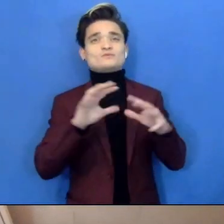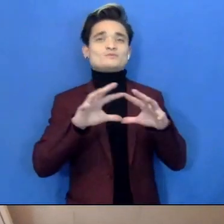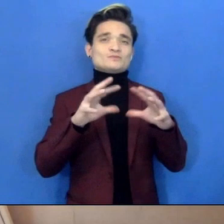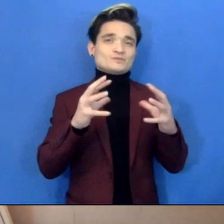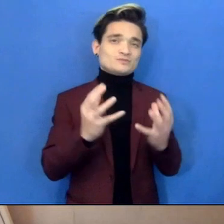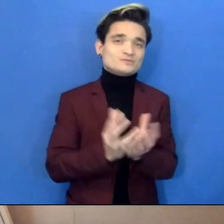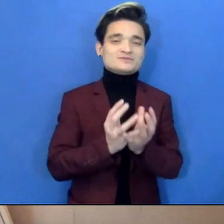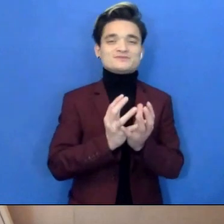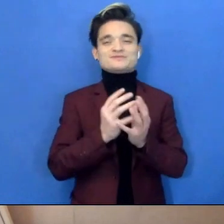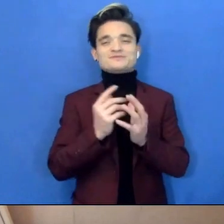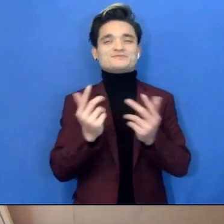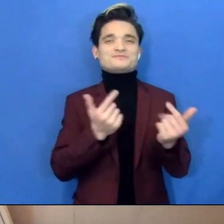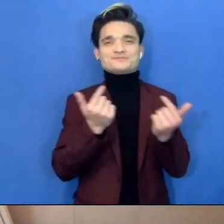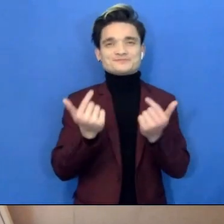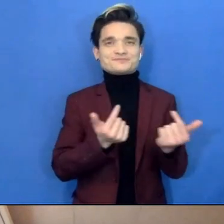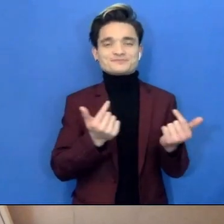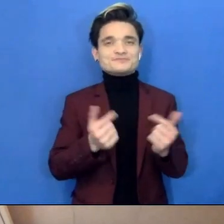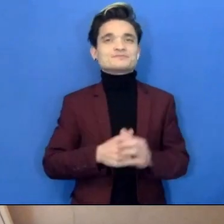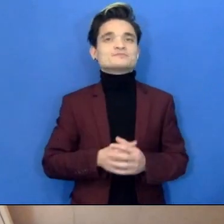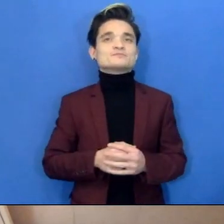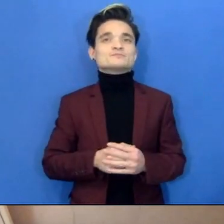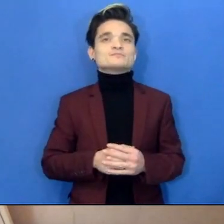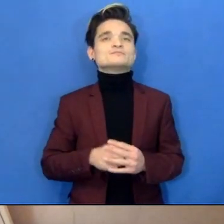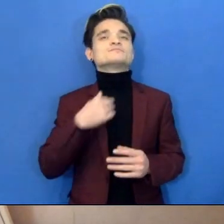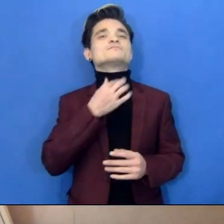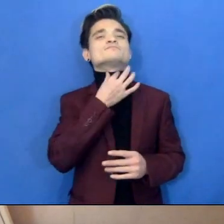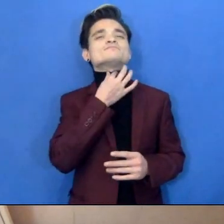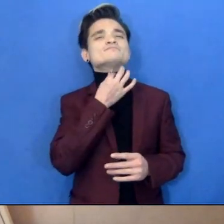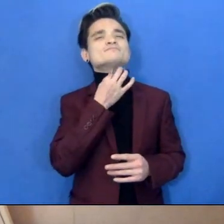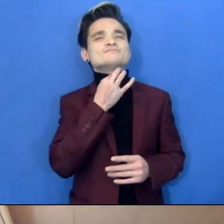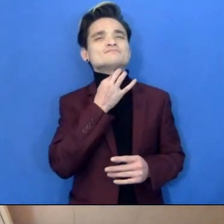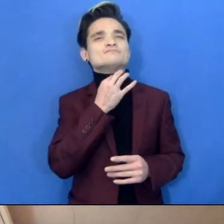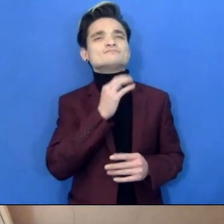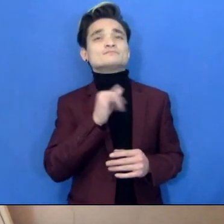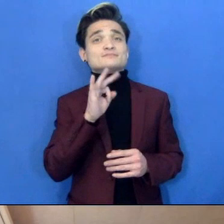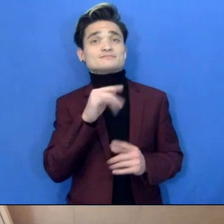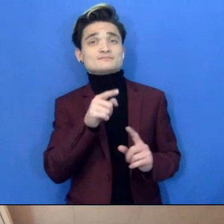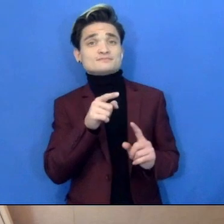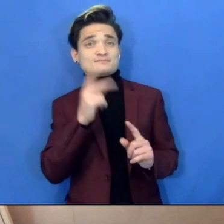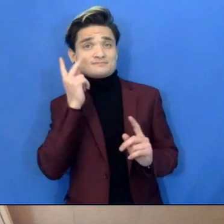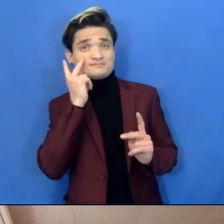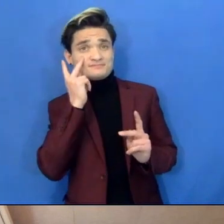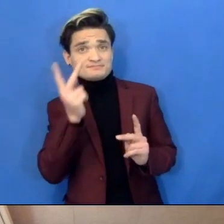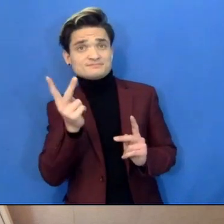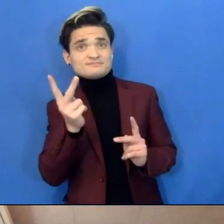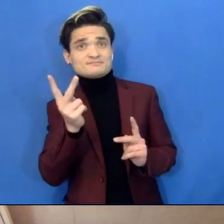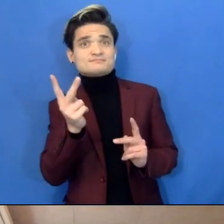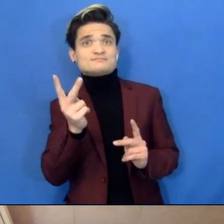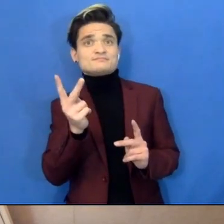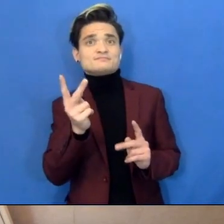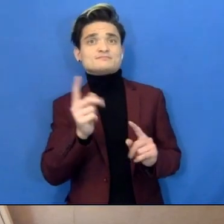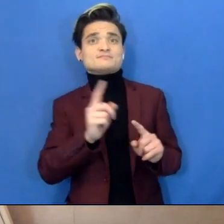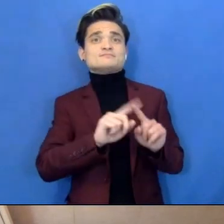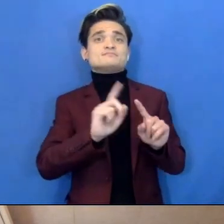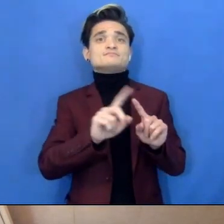difference in how character work and stereotype is approached by default in one language as opposed to another? That's as a